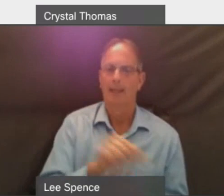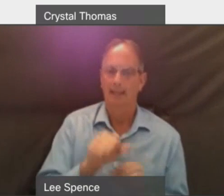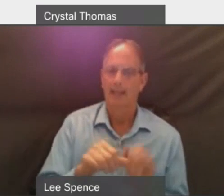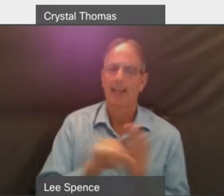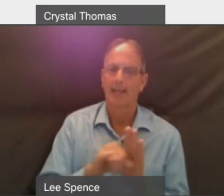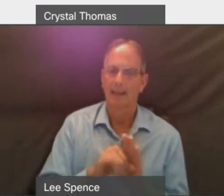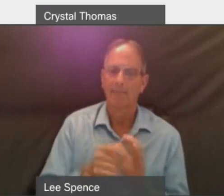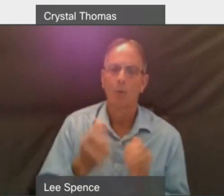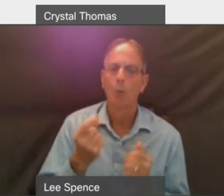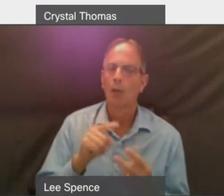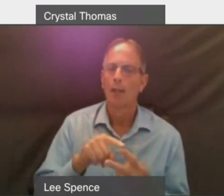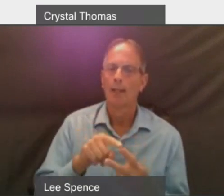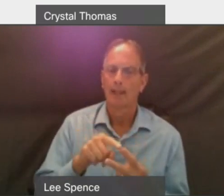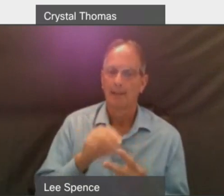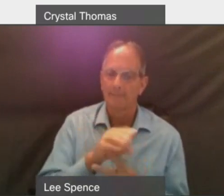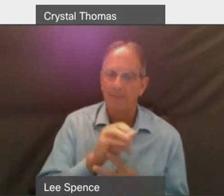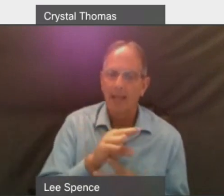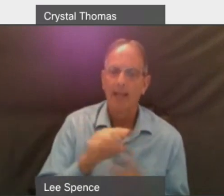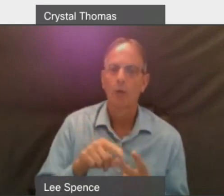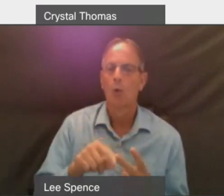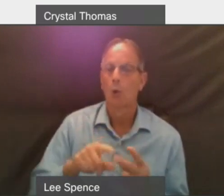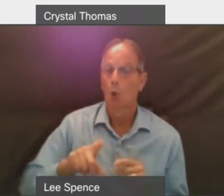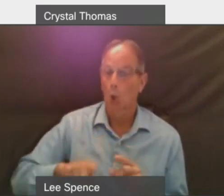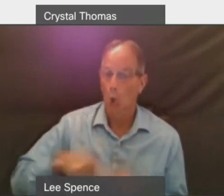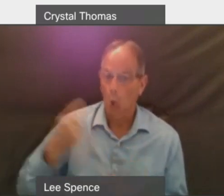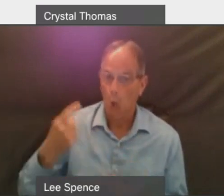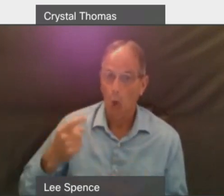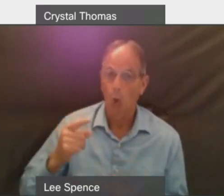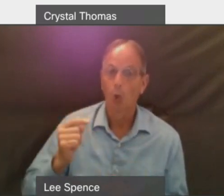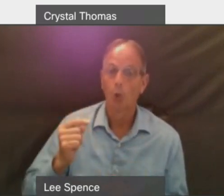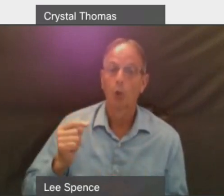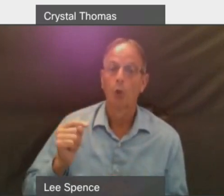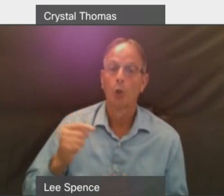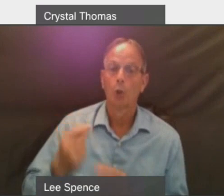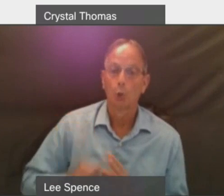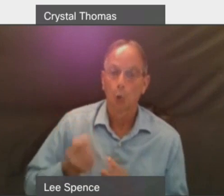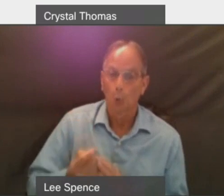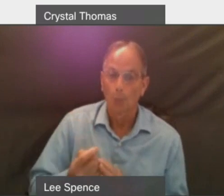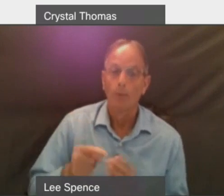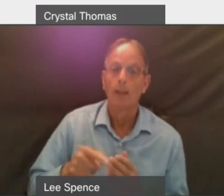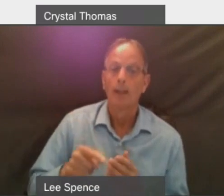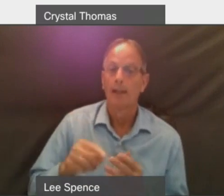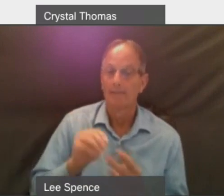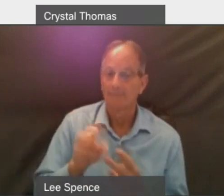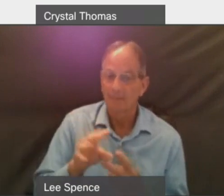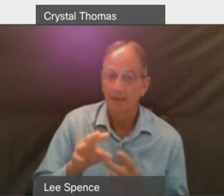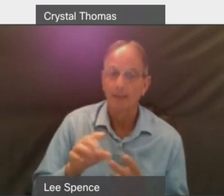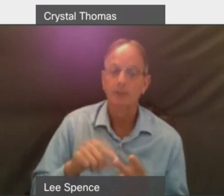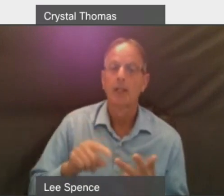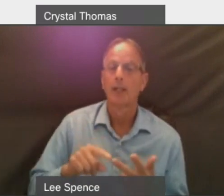effects were, if there are longer term effects, and to be able to provide input